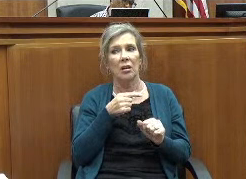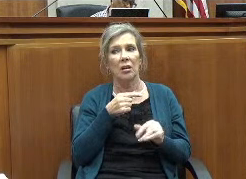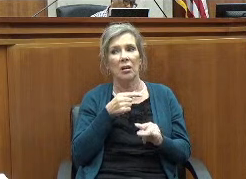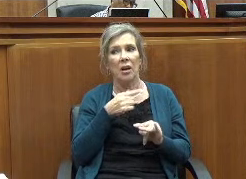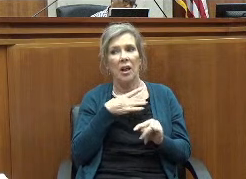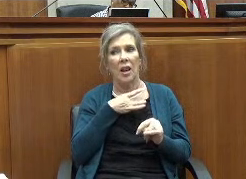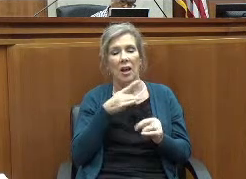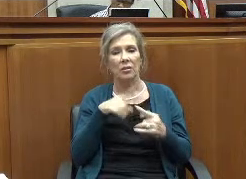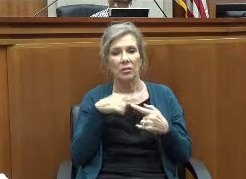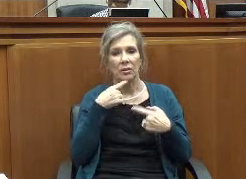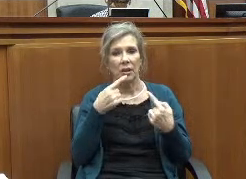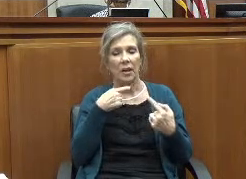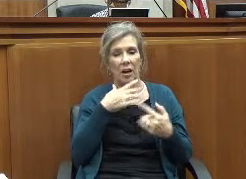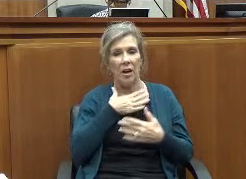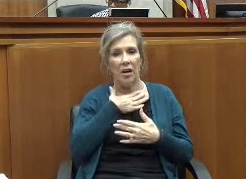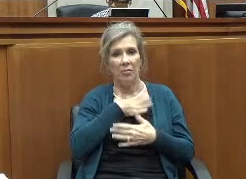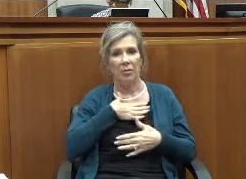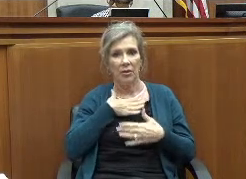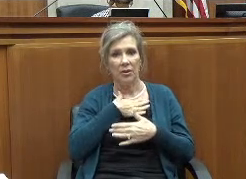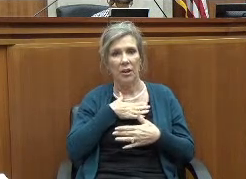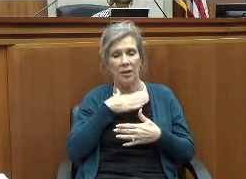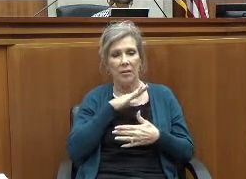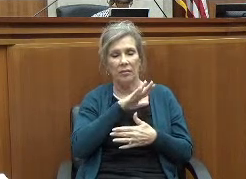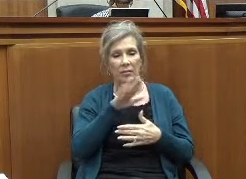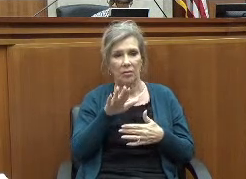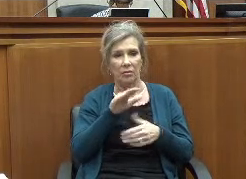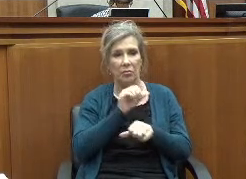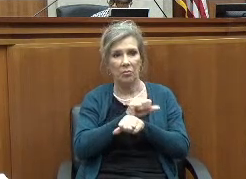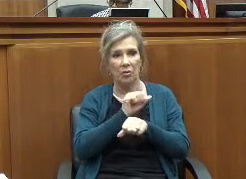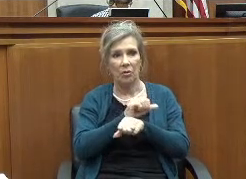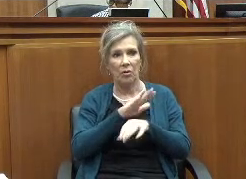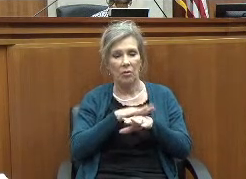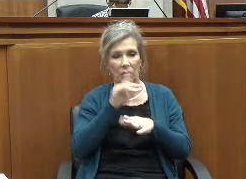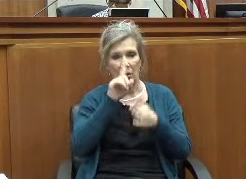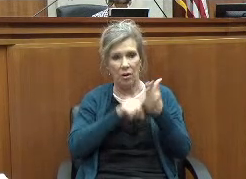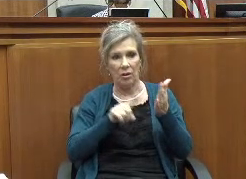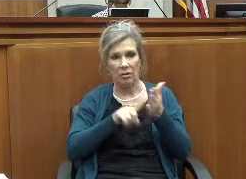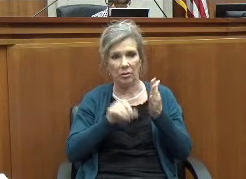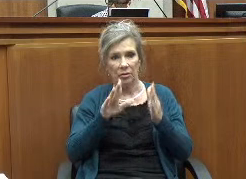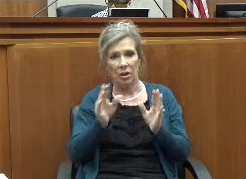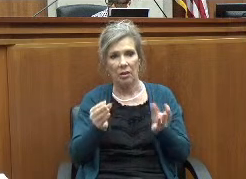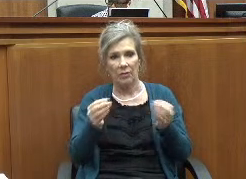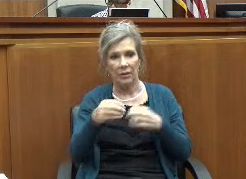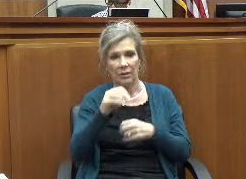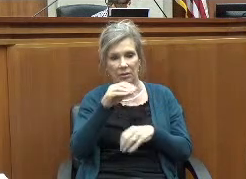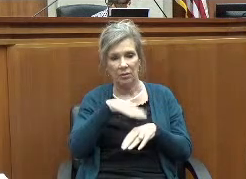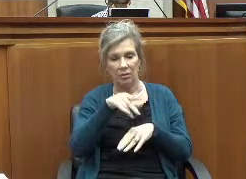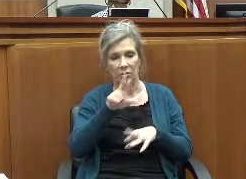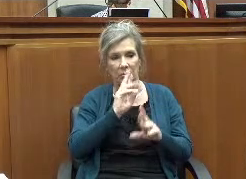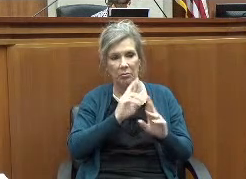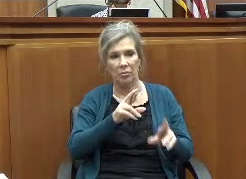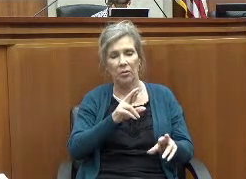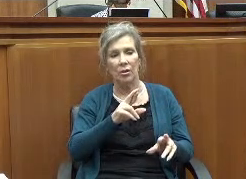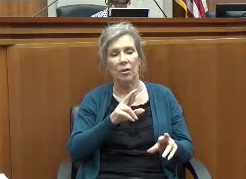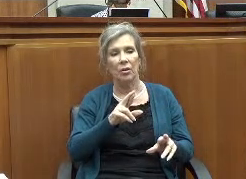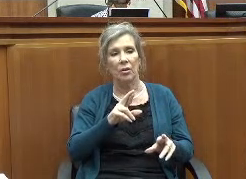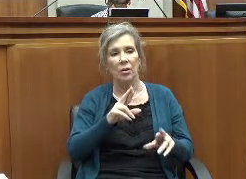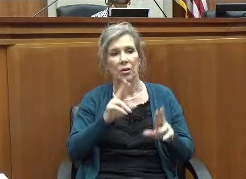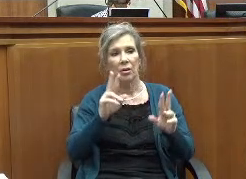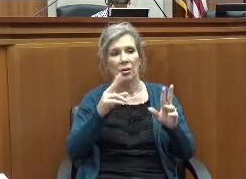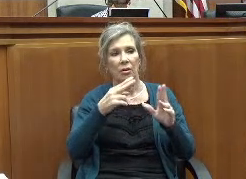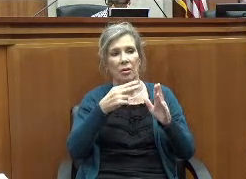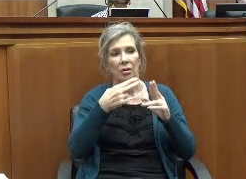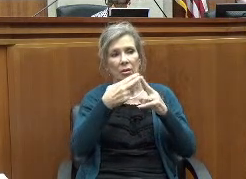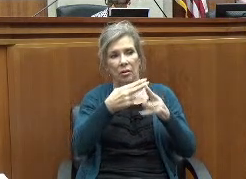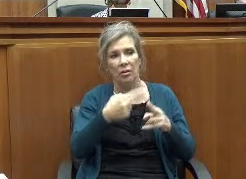careful work of the Legislative Auditor's Office on this report and detailing many of the unintended consequences associated with the creation of learning